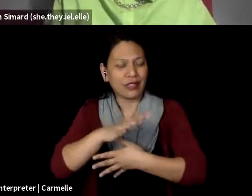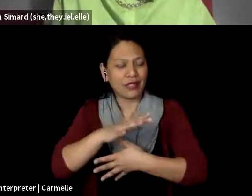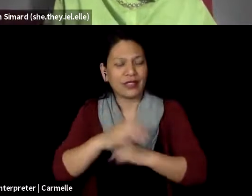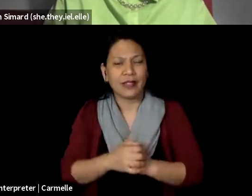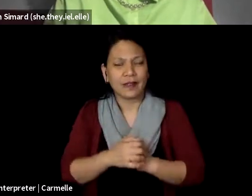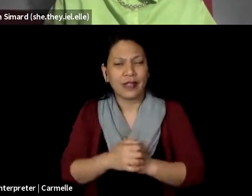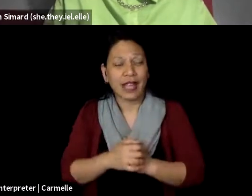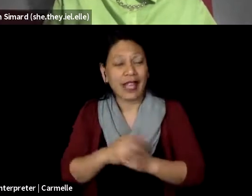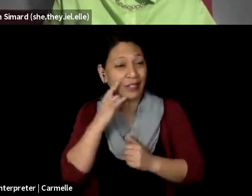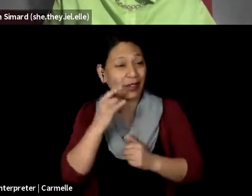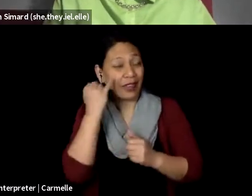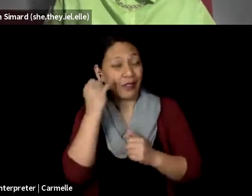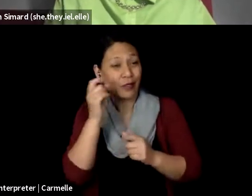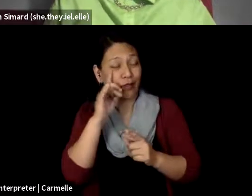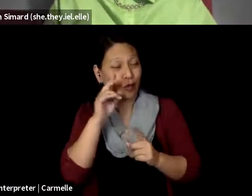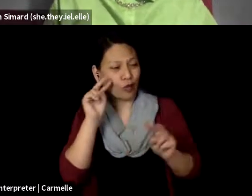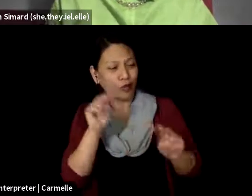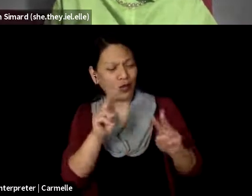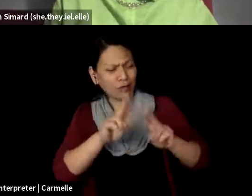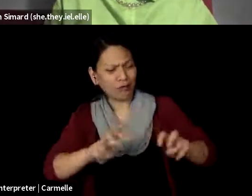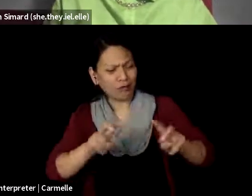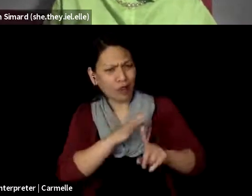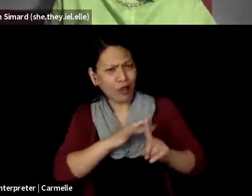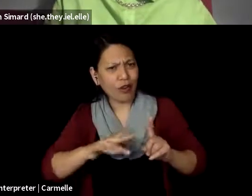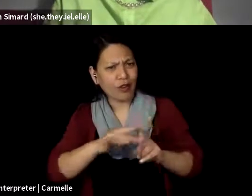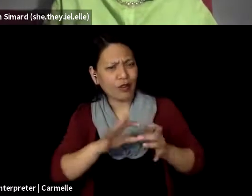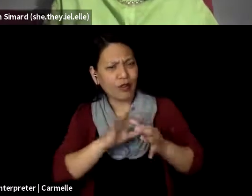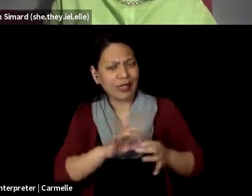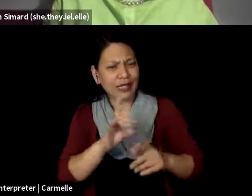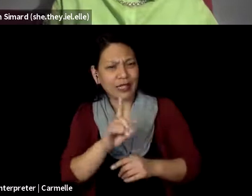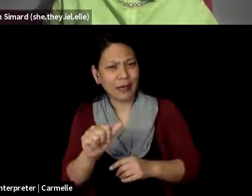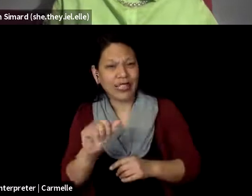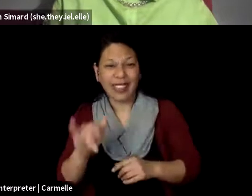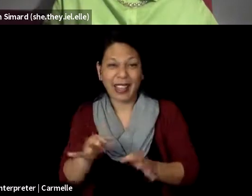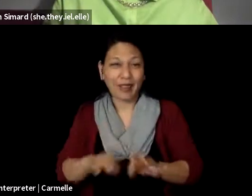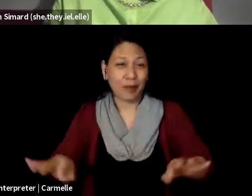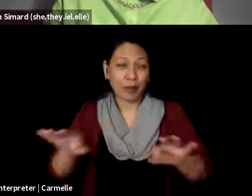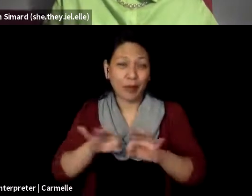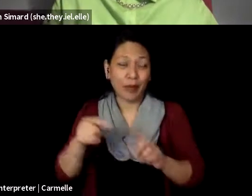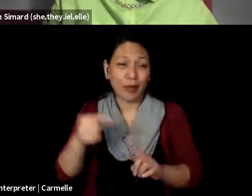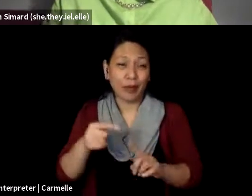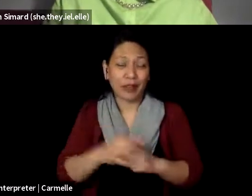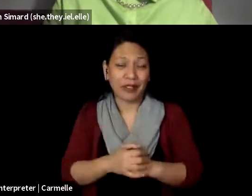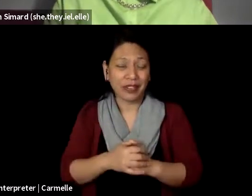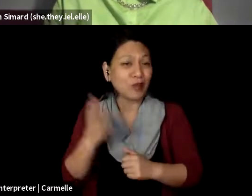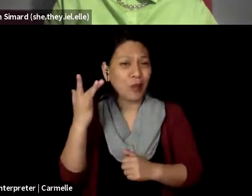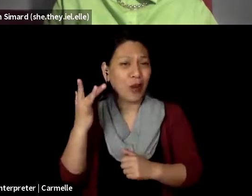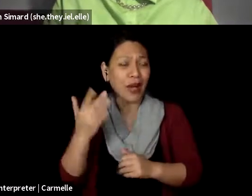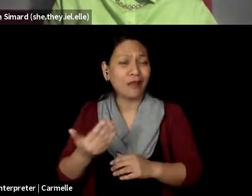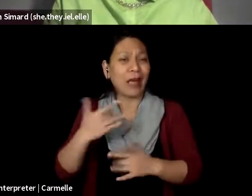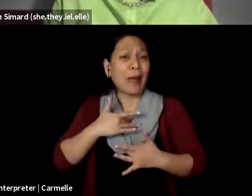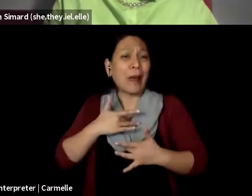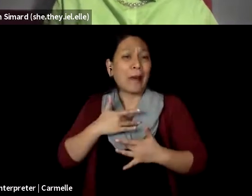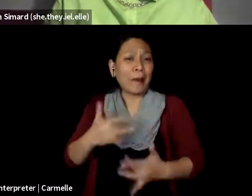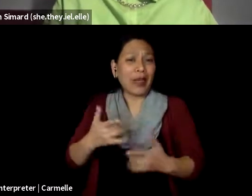the context of disability, it's a really interesting topic to talk about, because really what often ends up happening is that